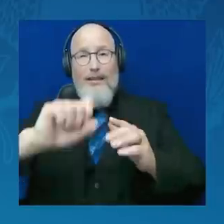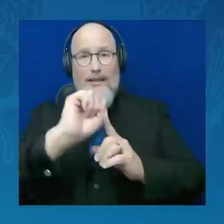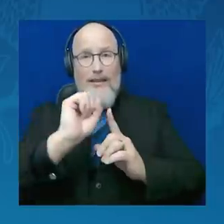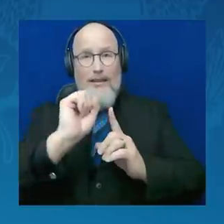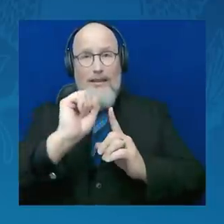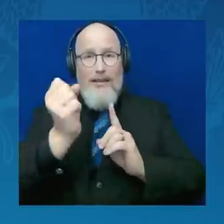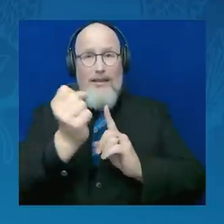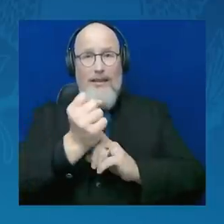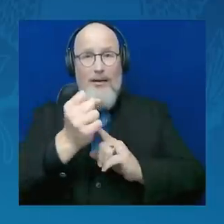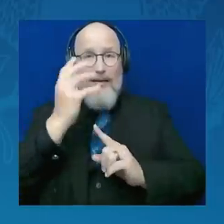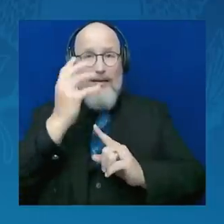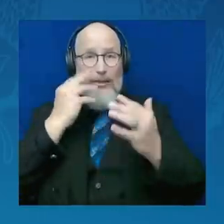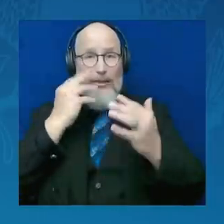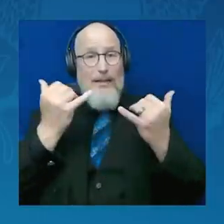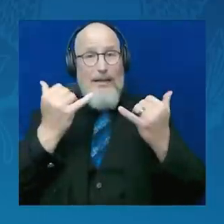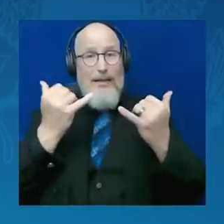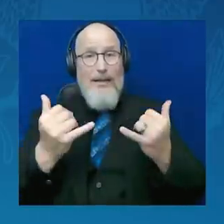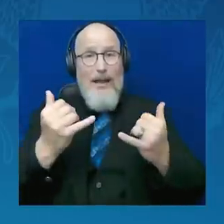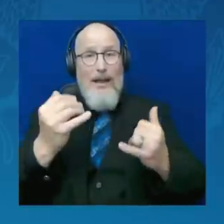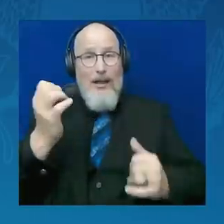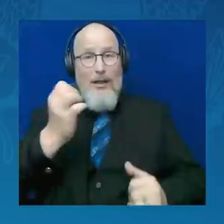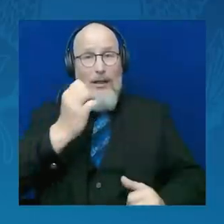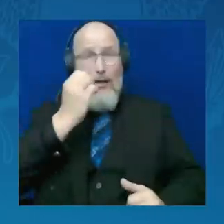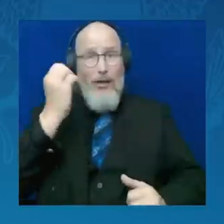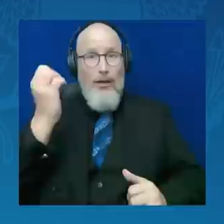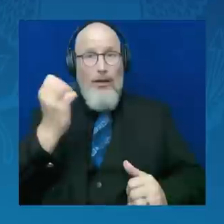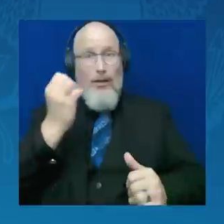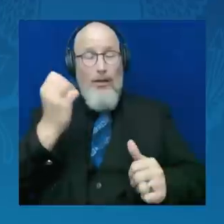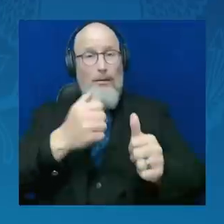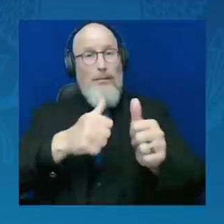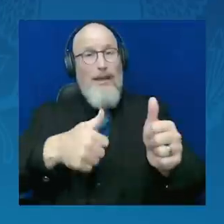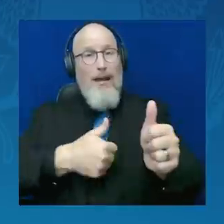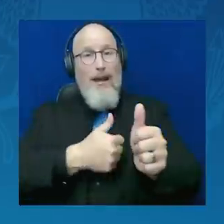Europe, behind our eastern border,